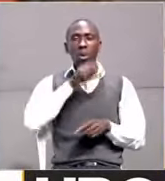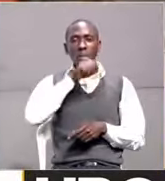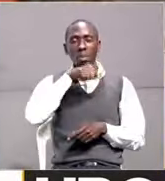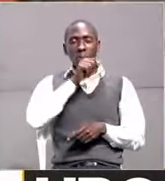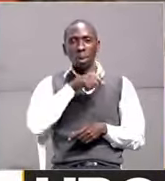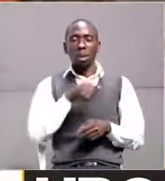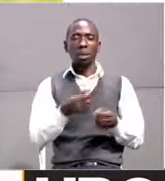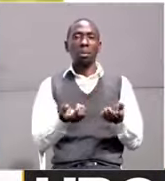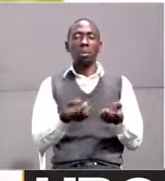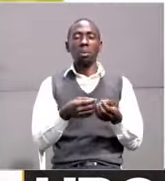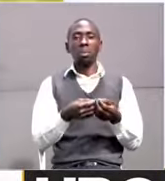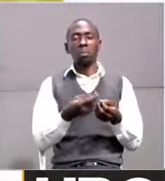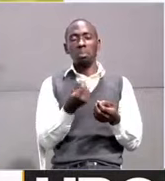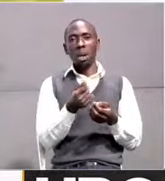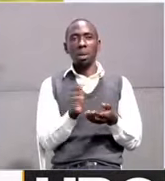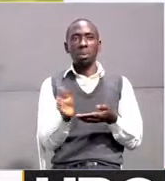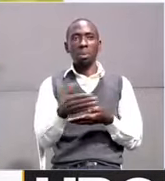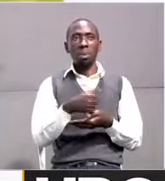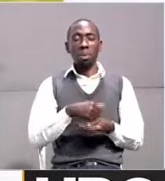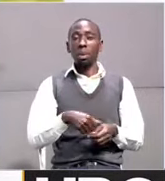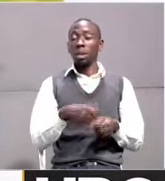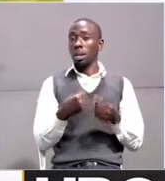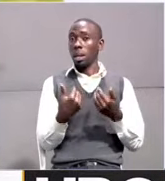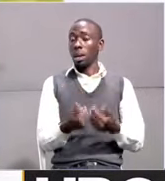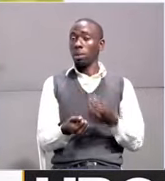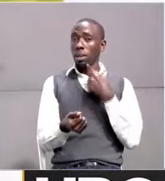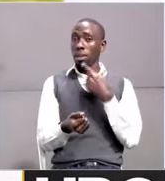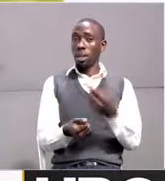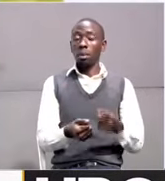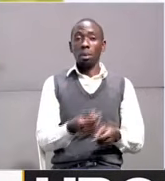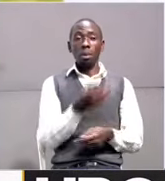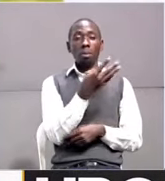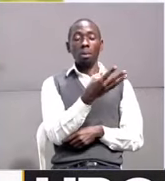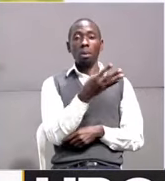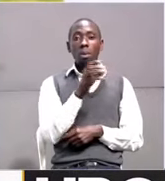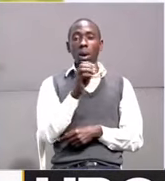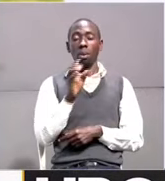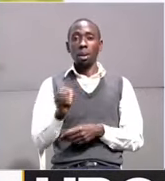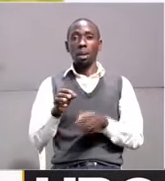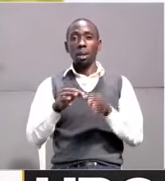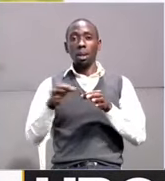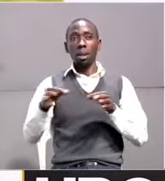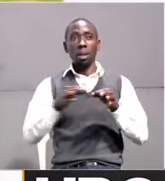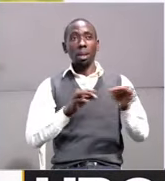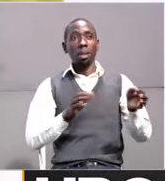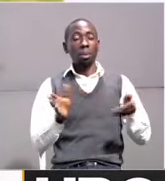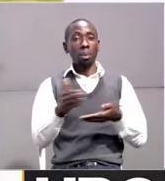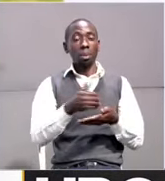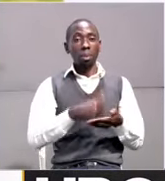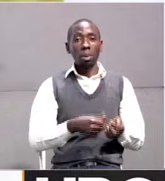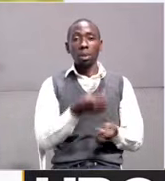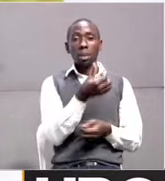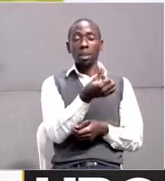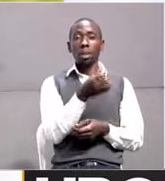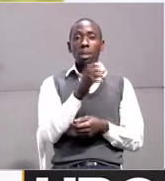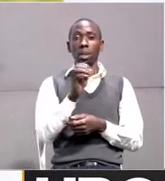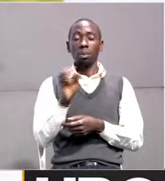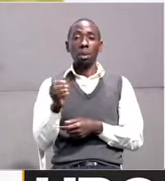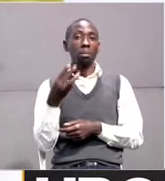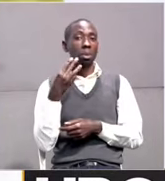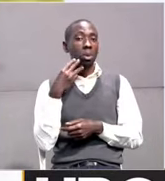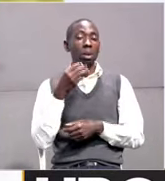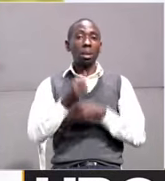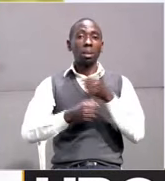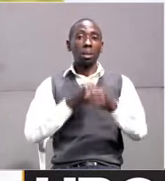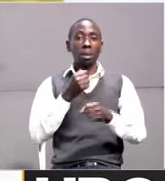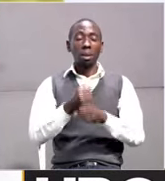saying that from the 4 acres, he gets a net profit of 600 million a year. The pigare business is